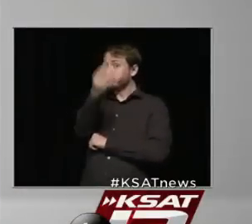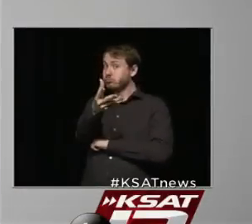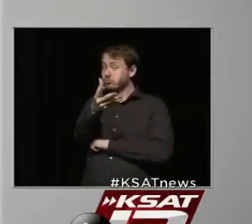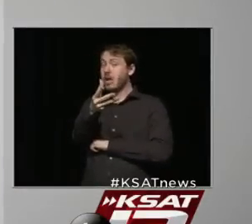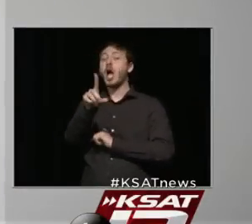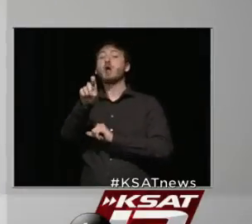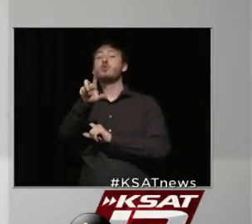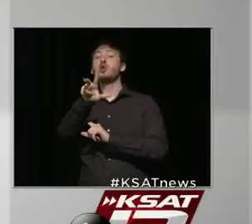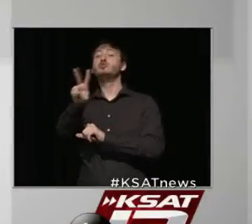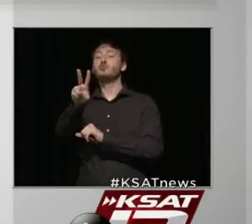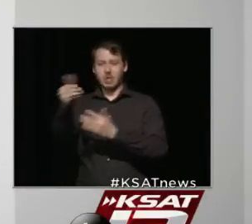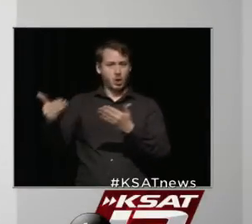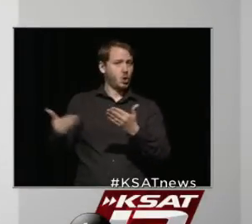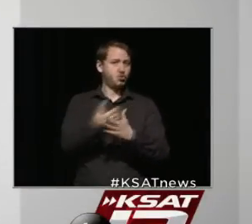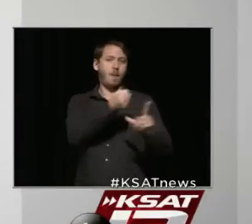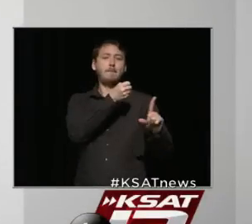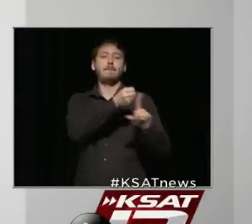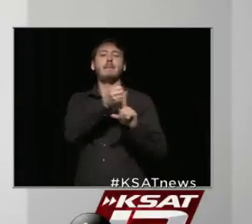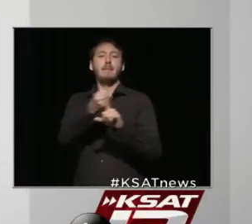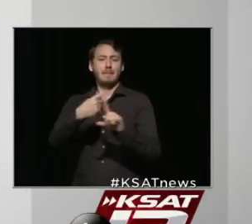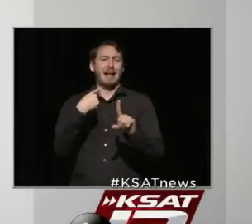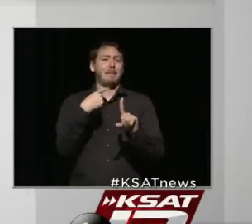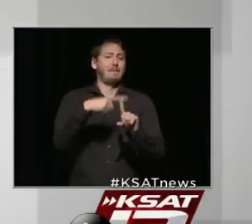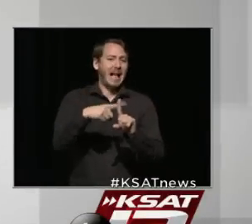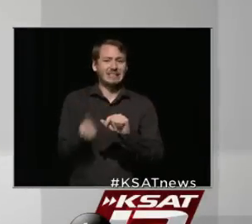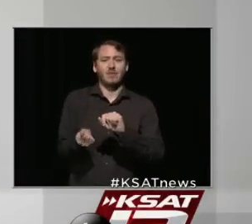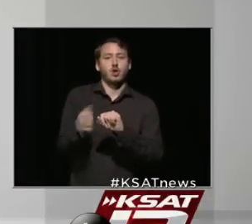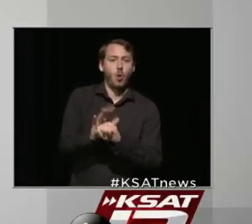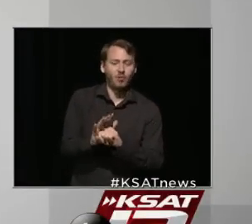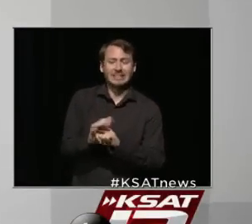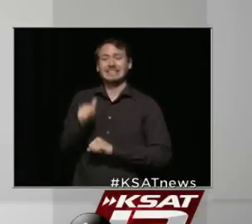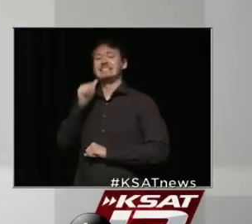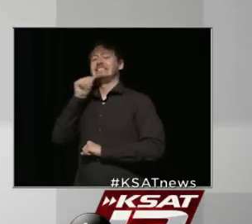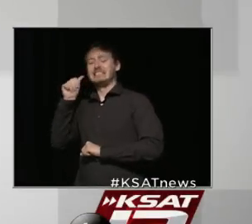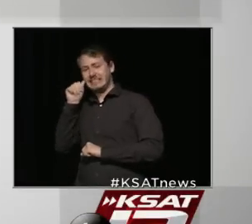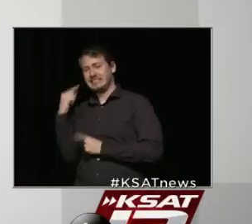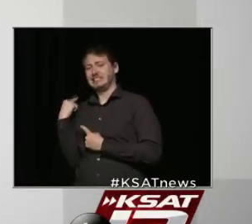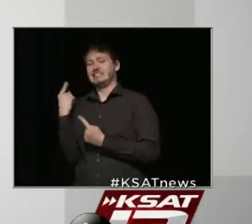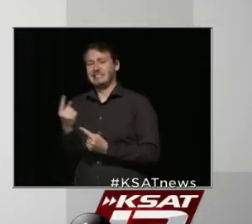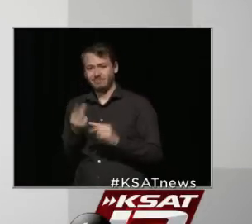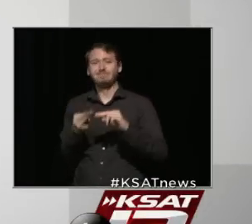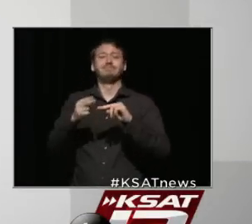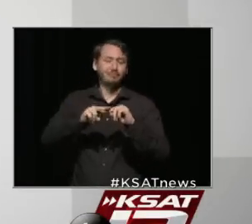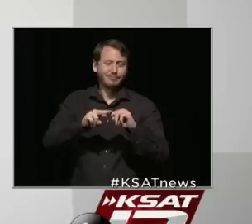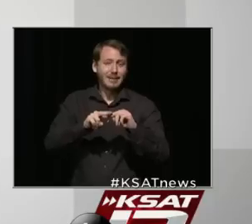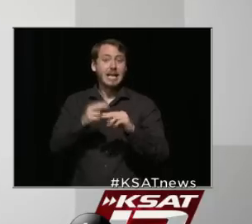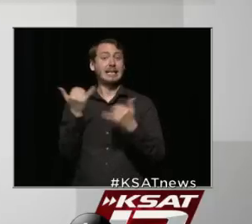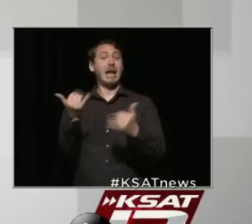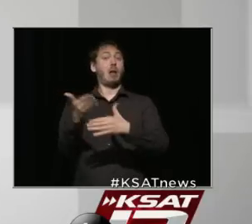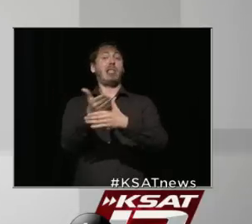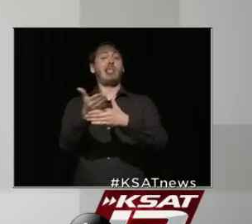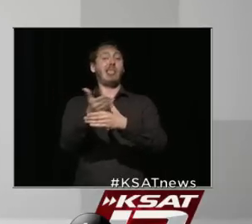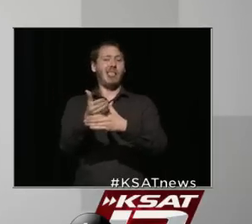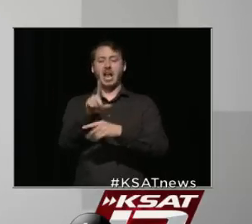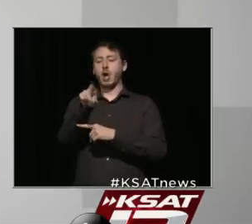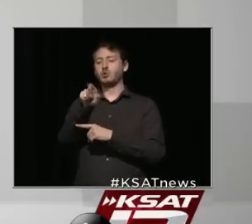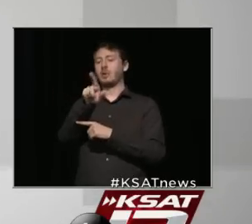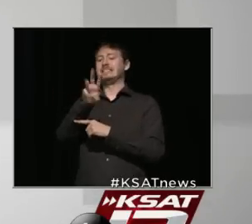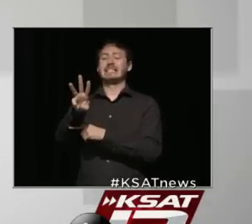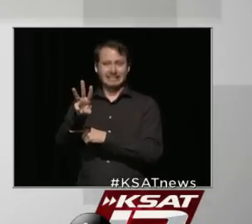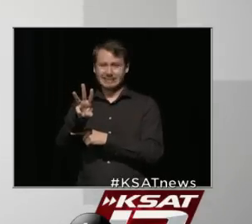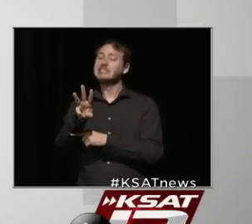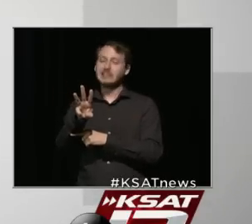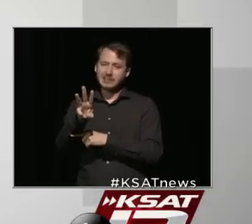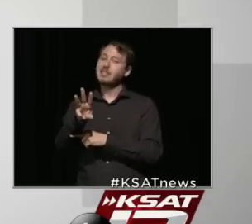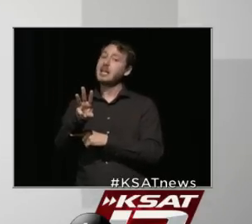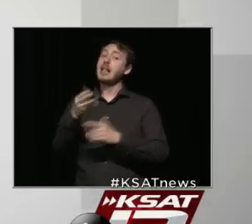132 new cases of COVID-19 since yesterday. Our new 7-day moving average is now 126. Thankfully,